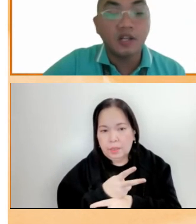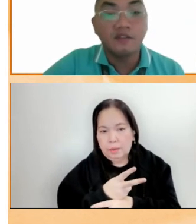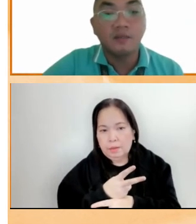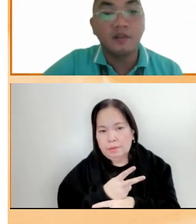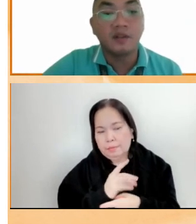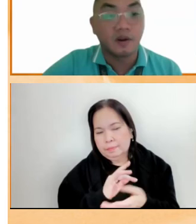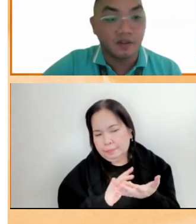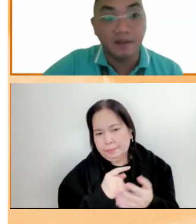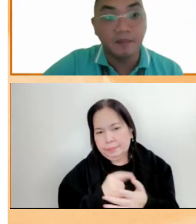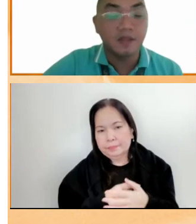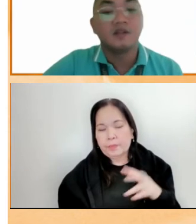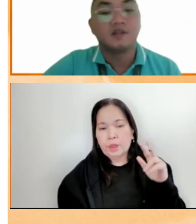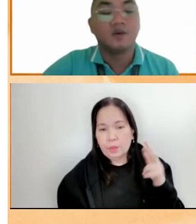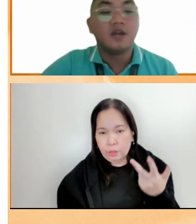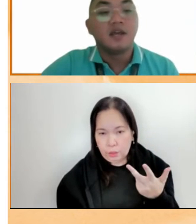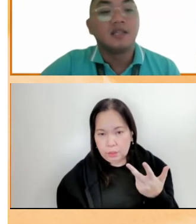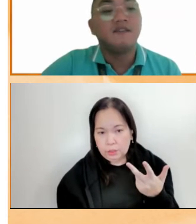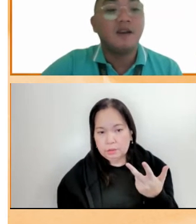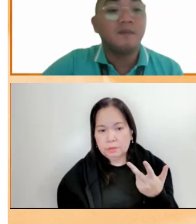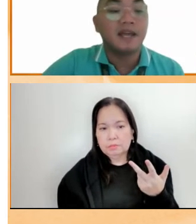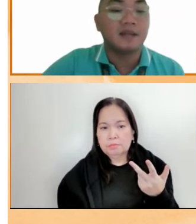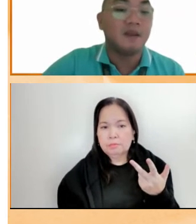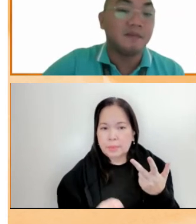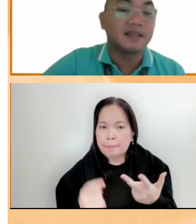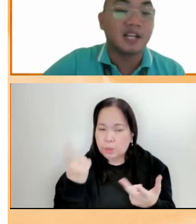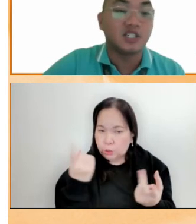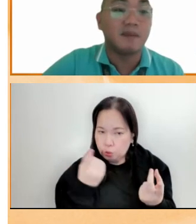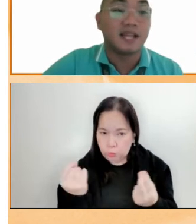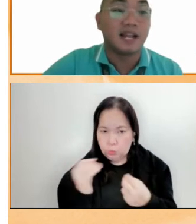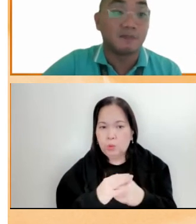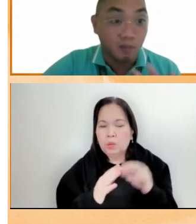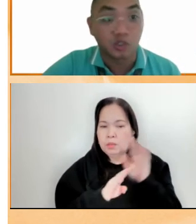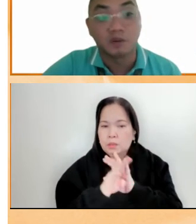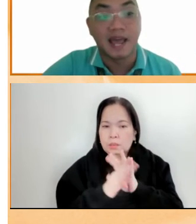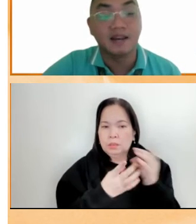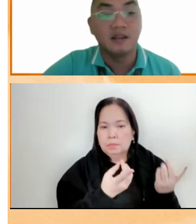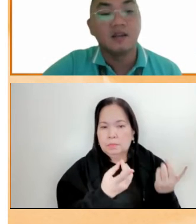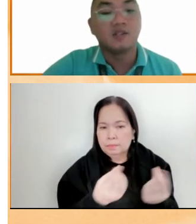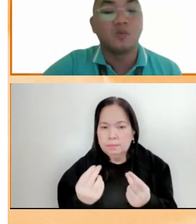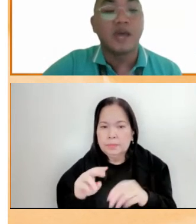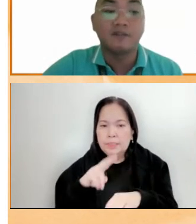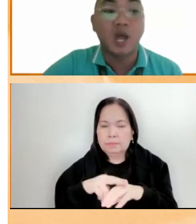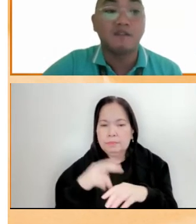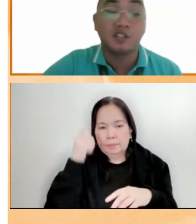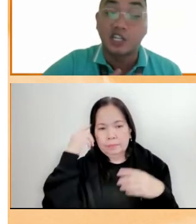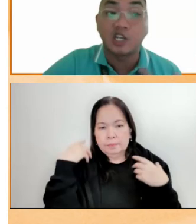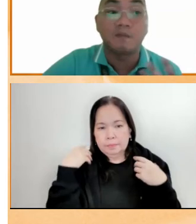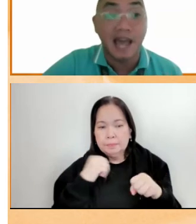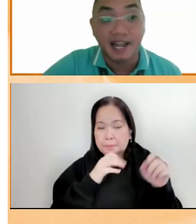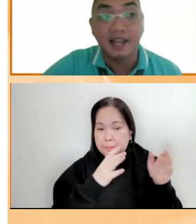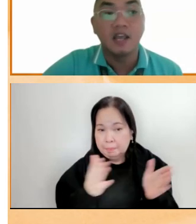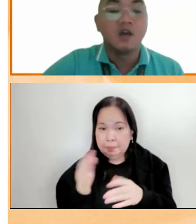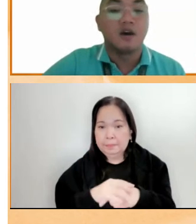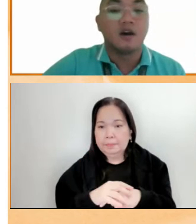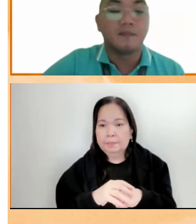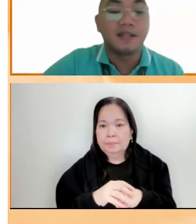core deliverable number 3, so develop and implement national mental health promotion plan. So we have to have a strategic